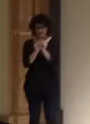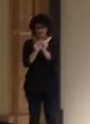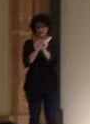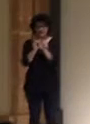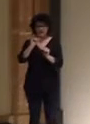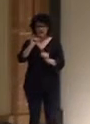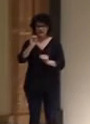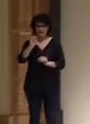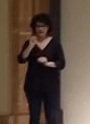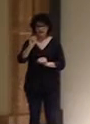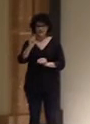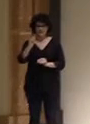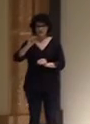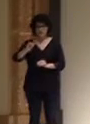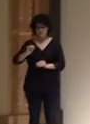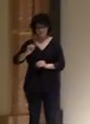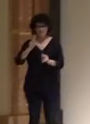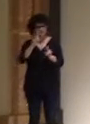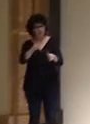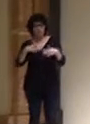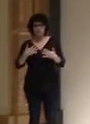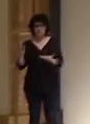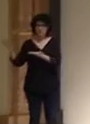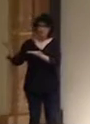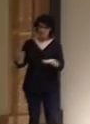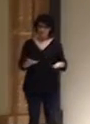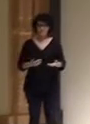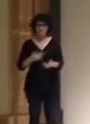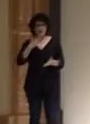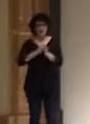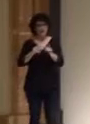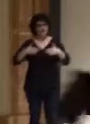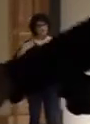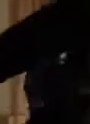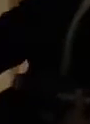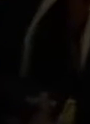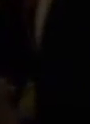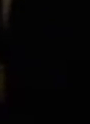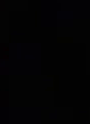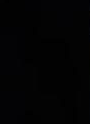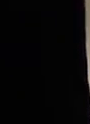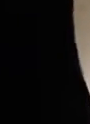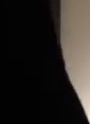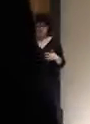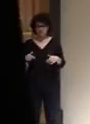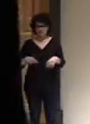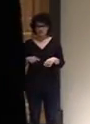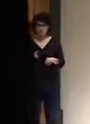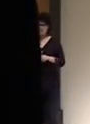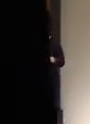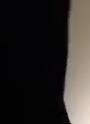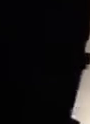invitation with some pride and with some apprehension. Normally, these plenary meetings